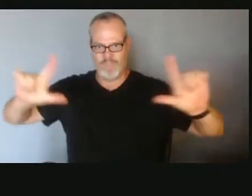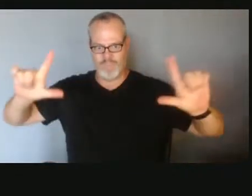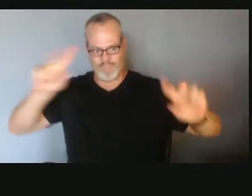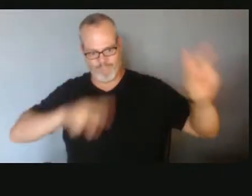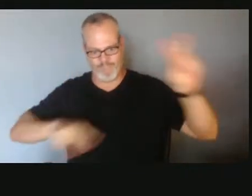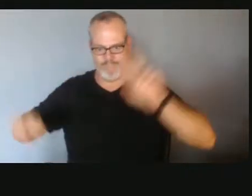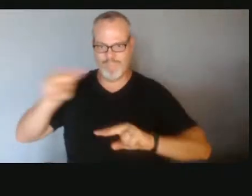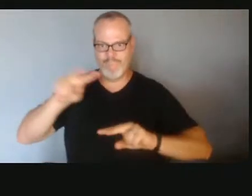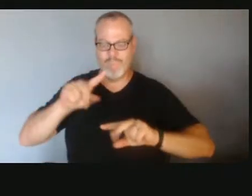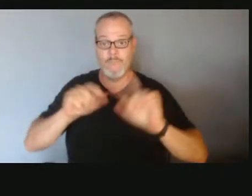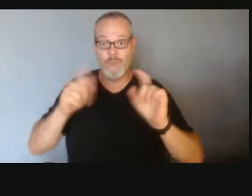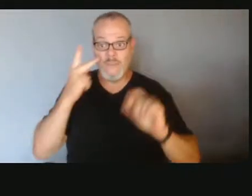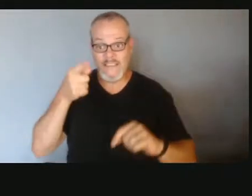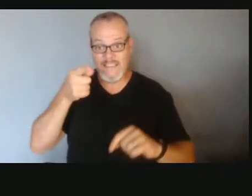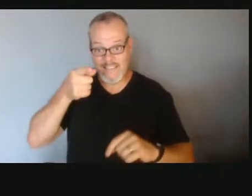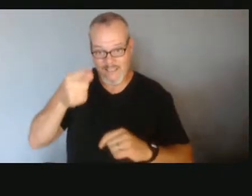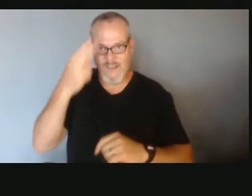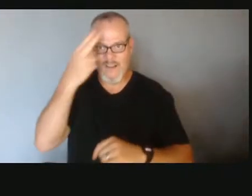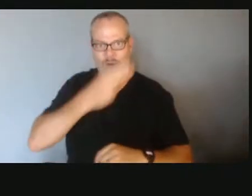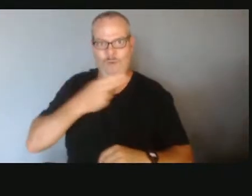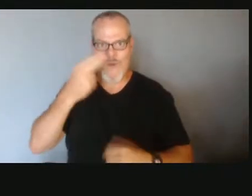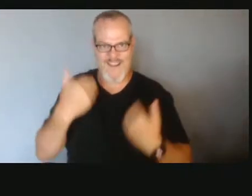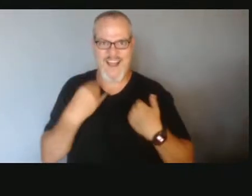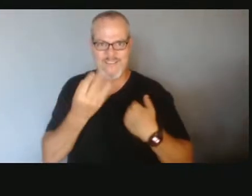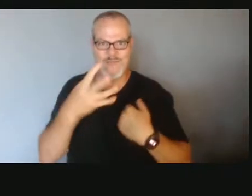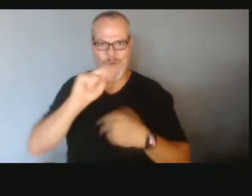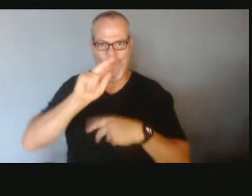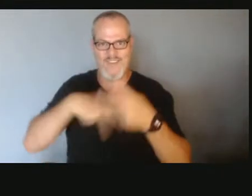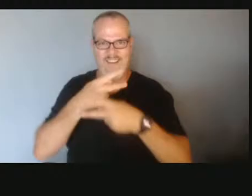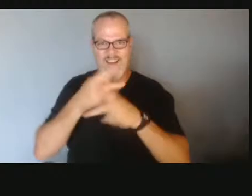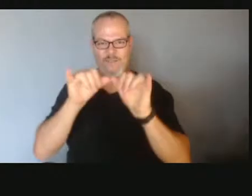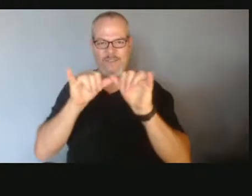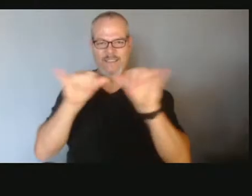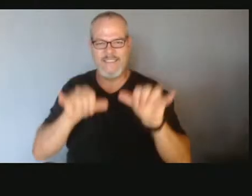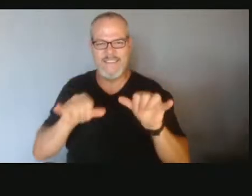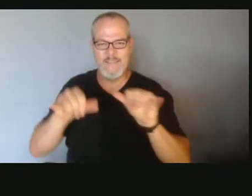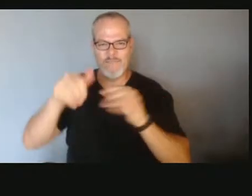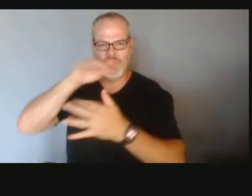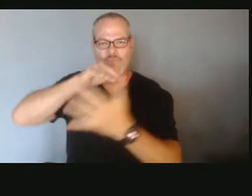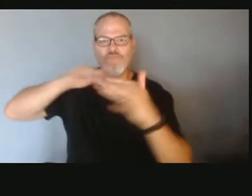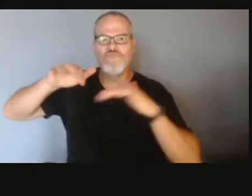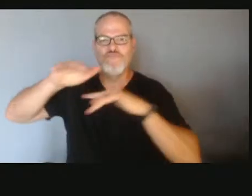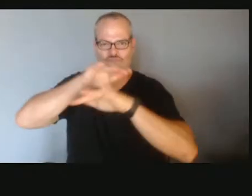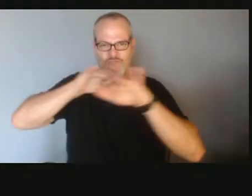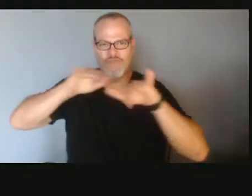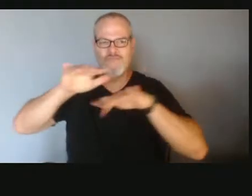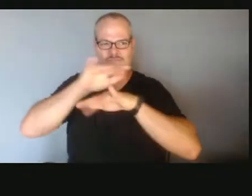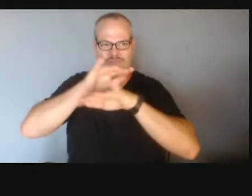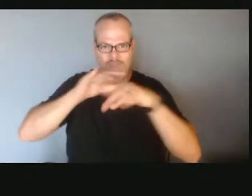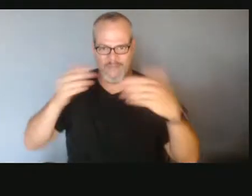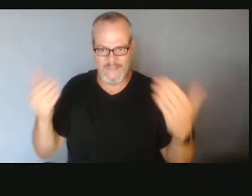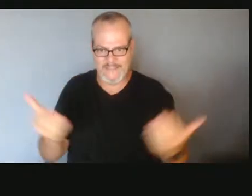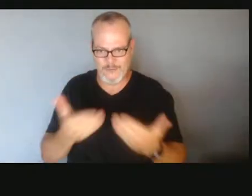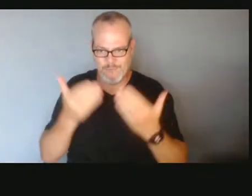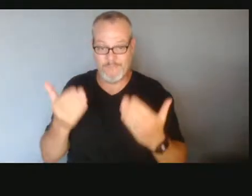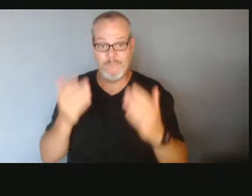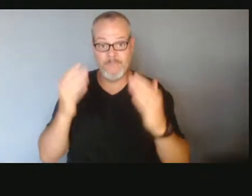Hawaii is got its own little system in here as well. So when we turn to our Mounts